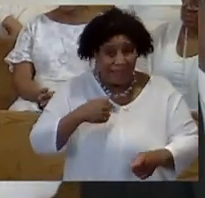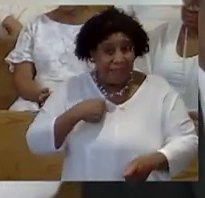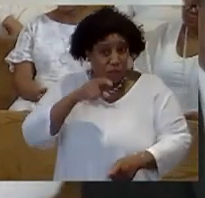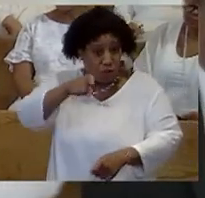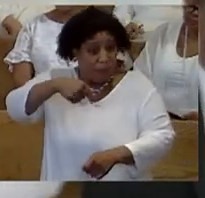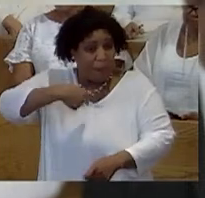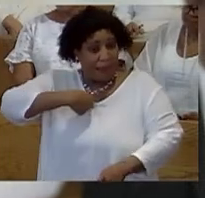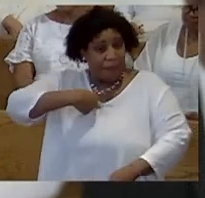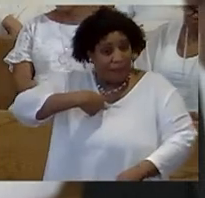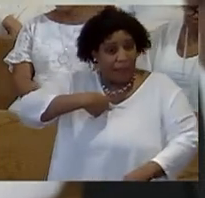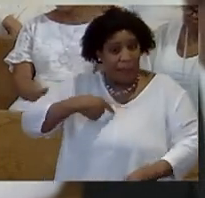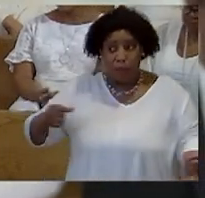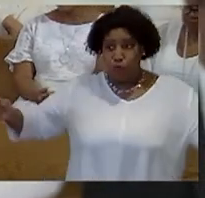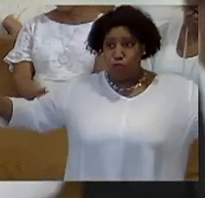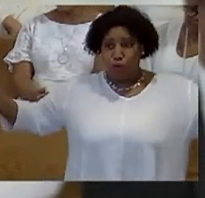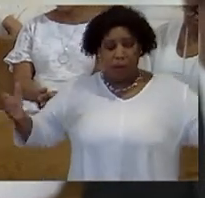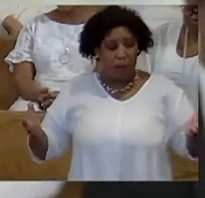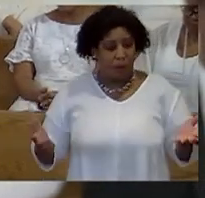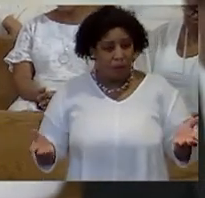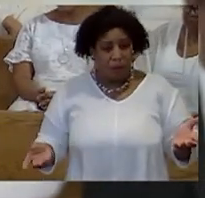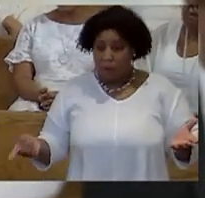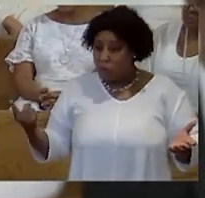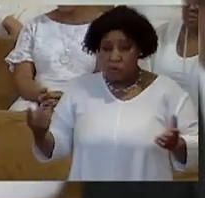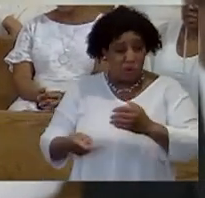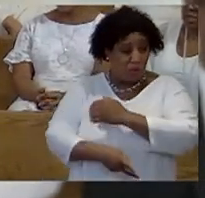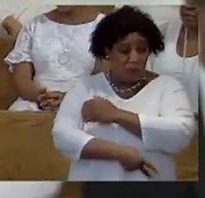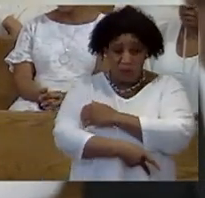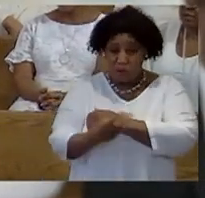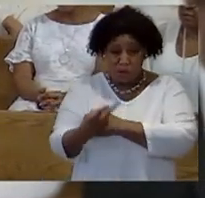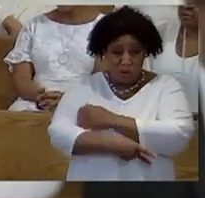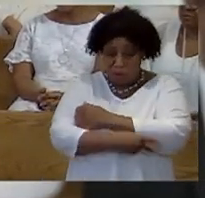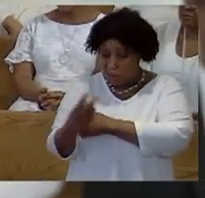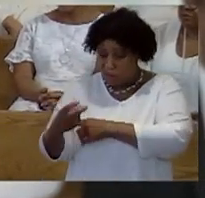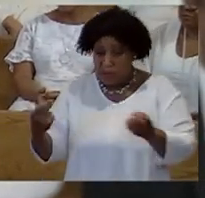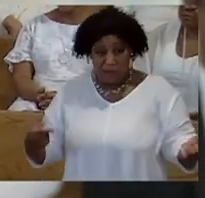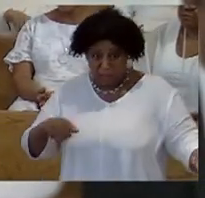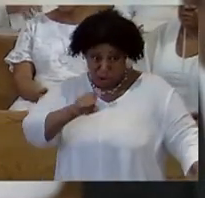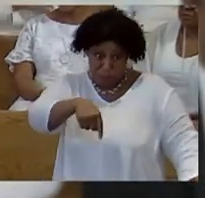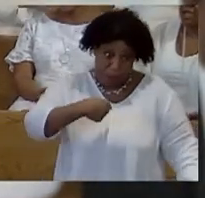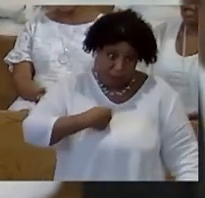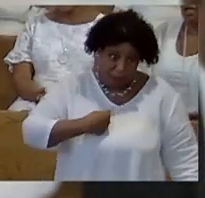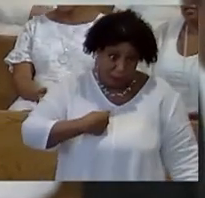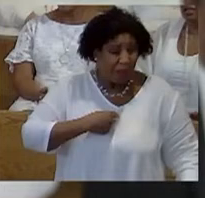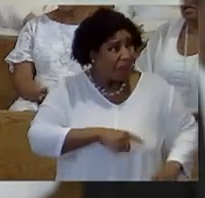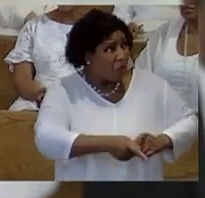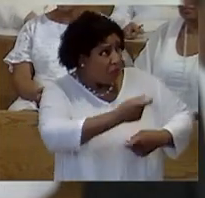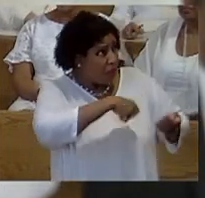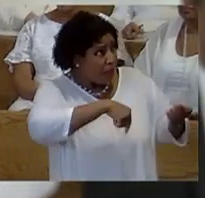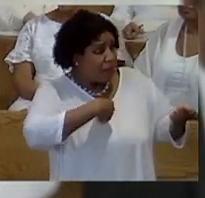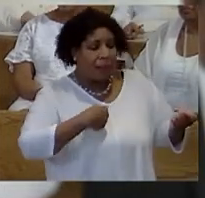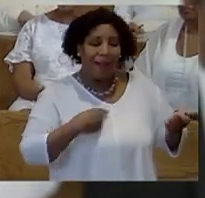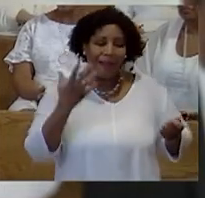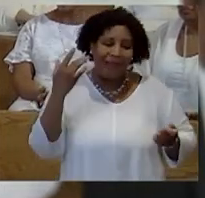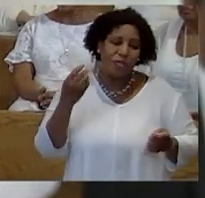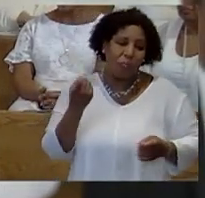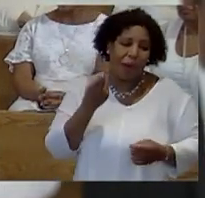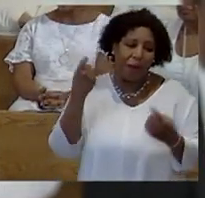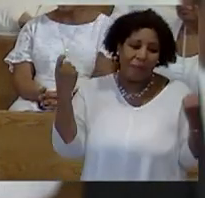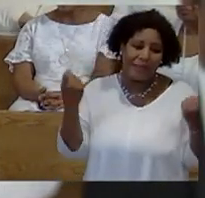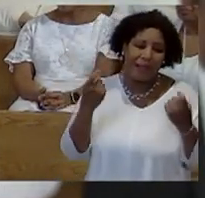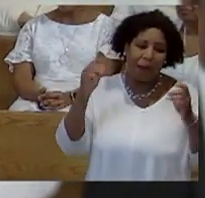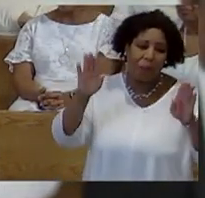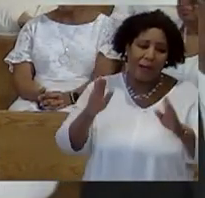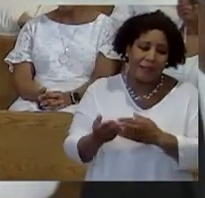hung there and died between the two thieves, but yet you took my place. And that's why we celebrate on Sunday